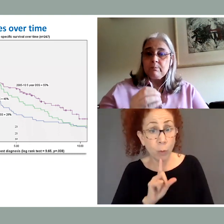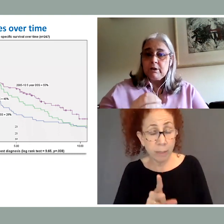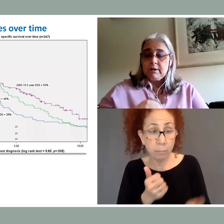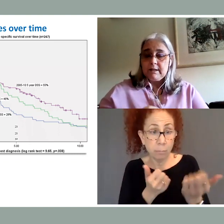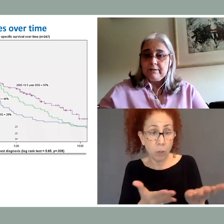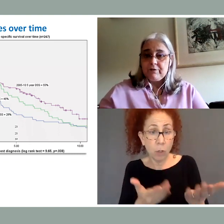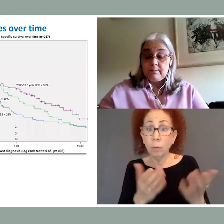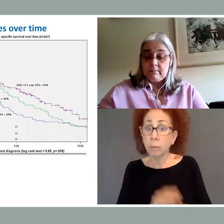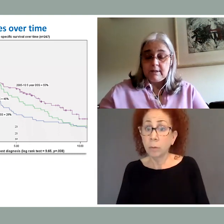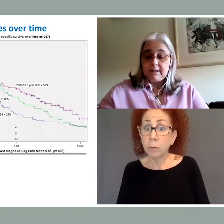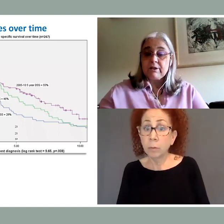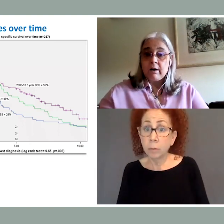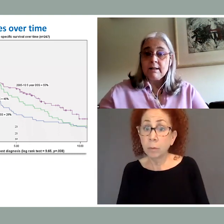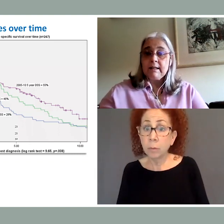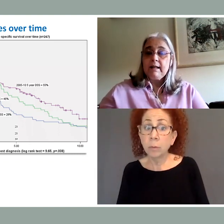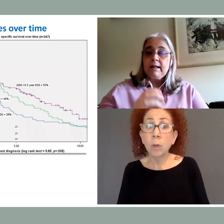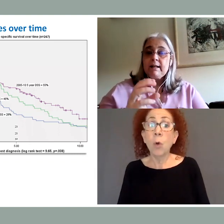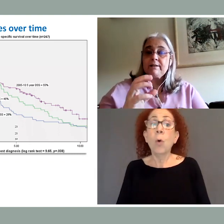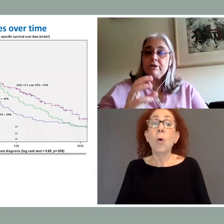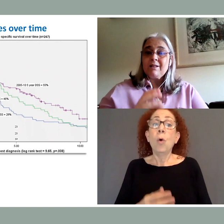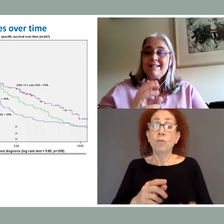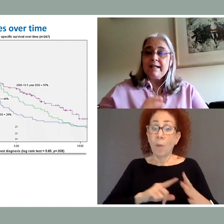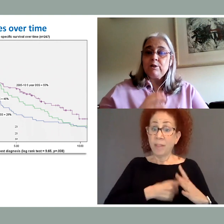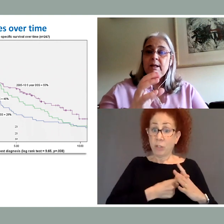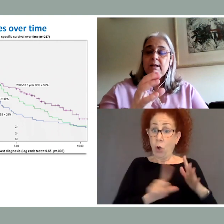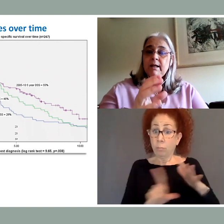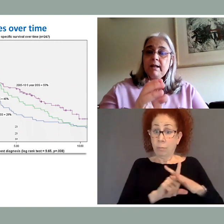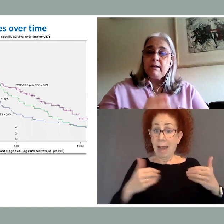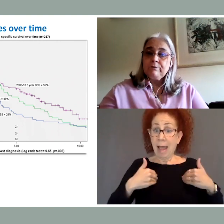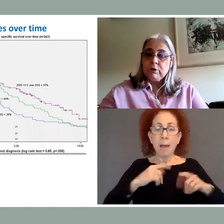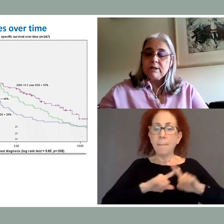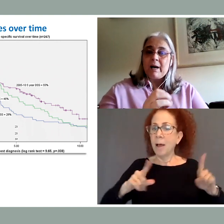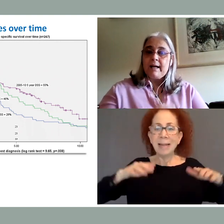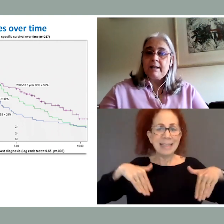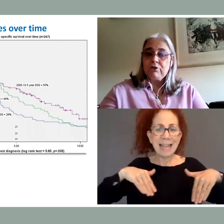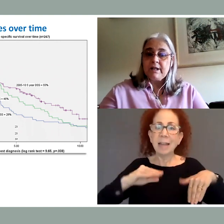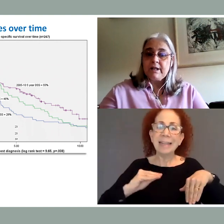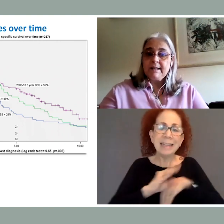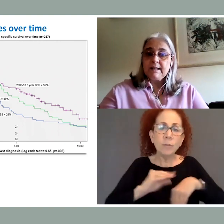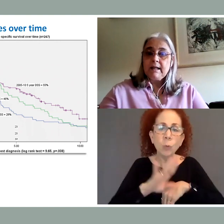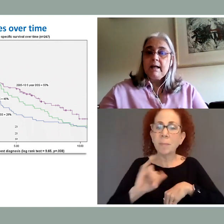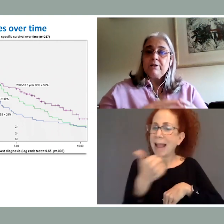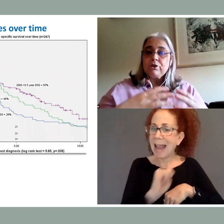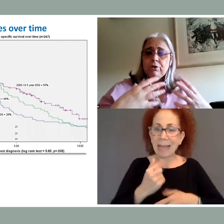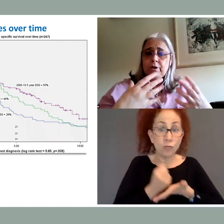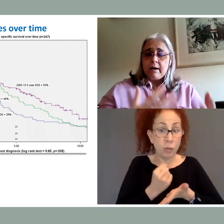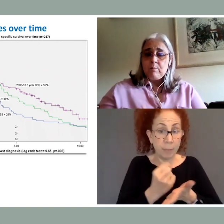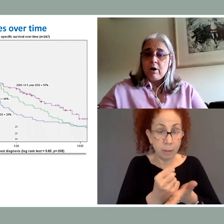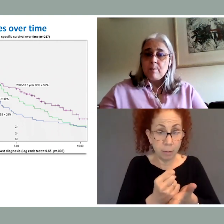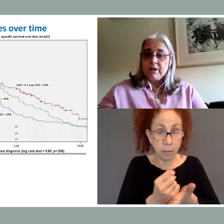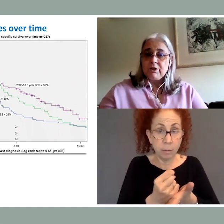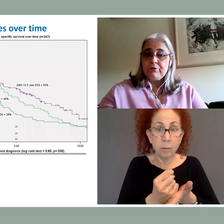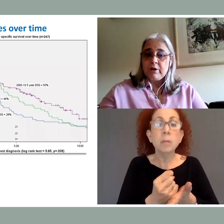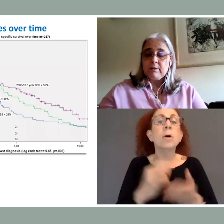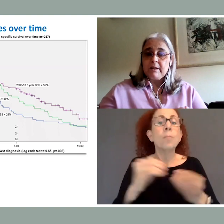it from the start, it has not yet been influenced by any treatment. And so there are